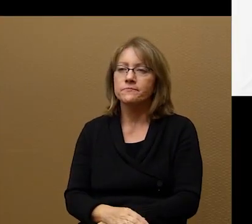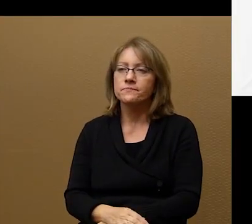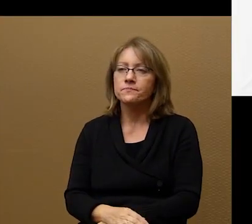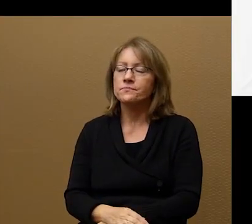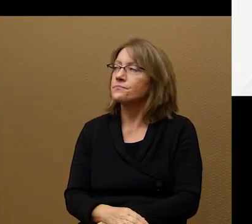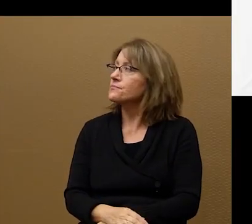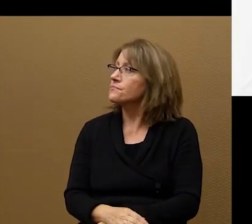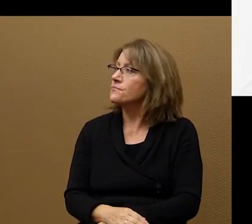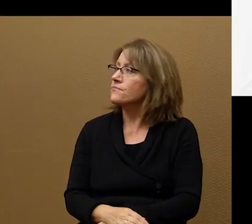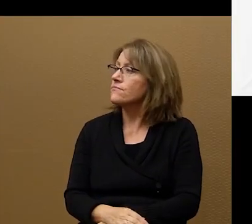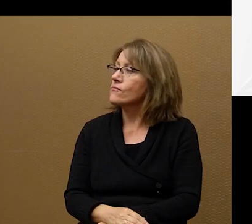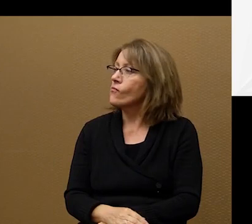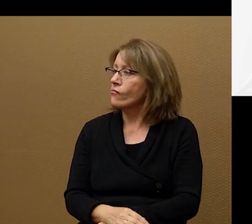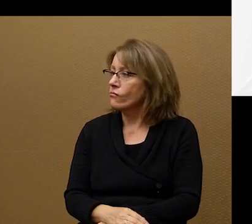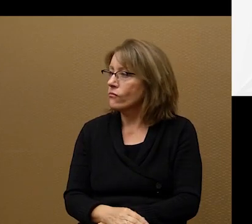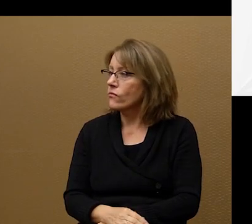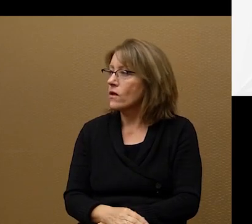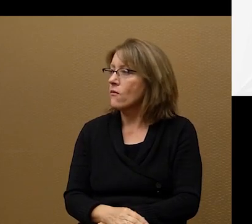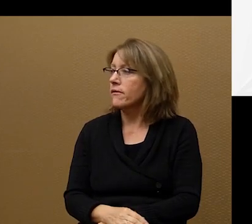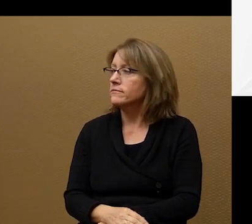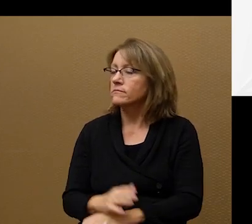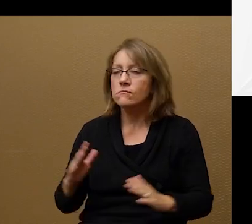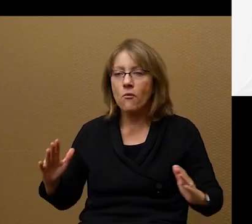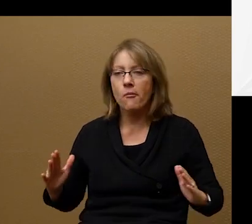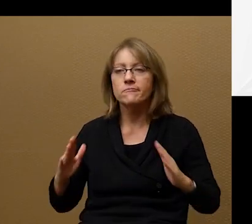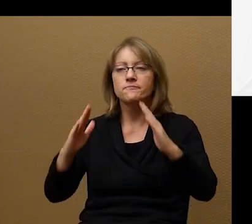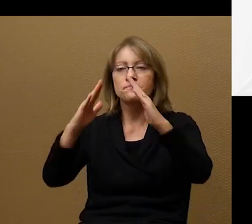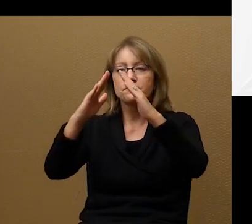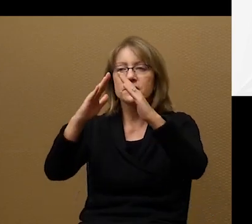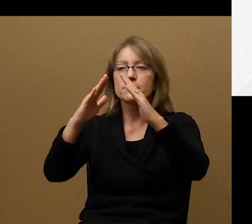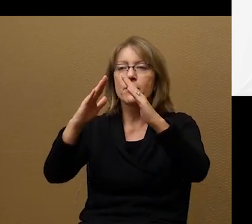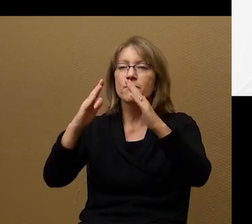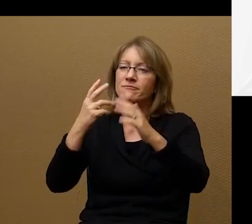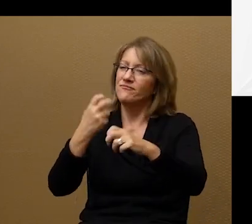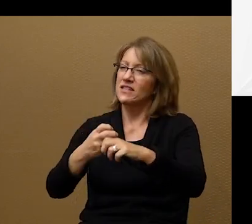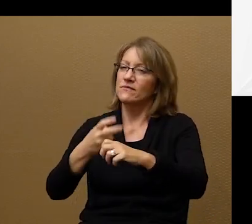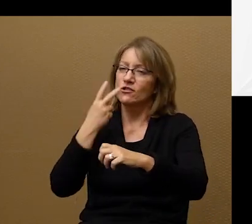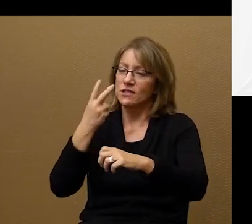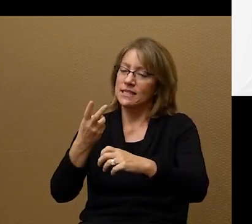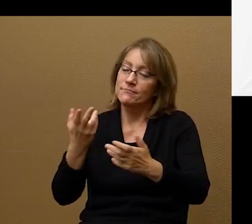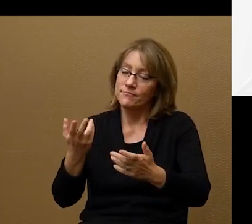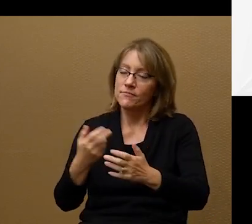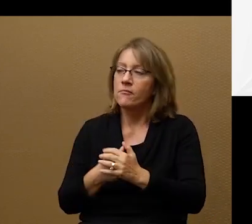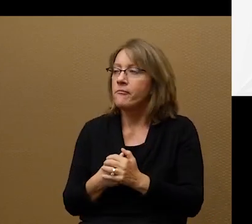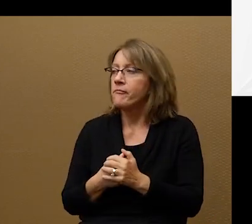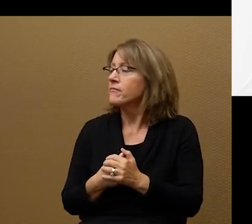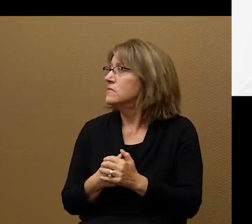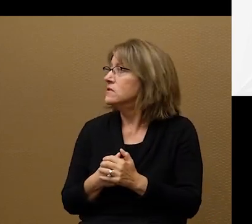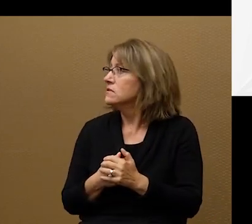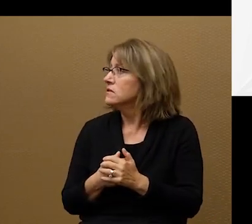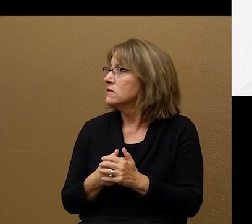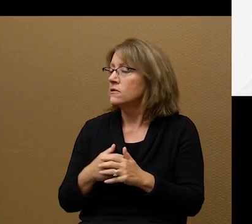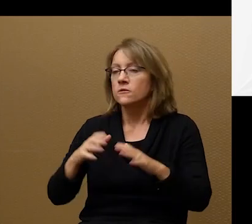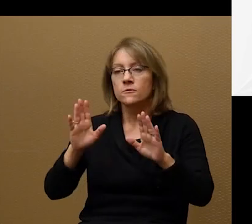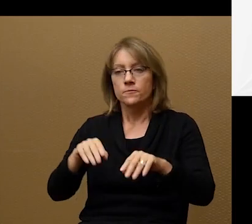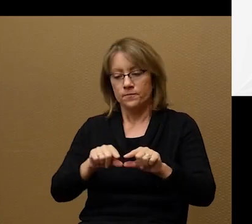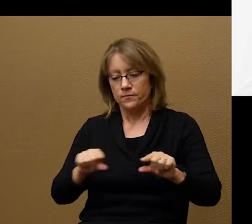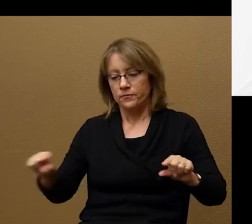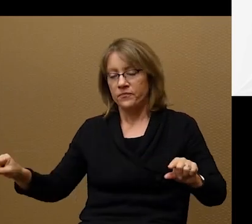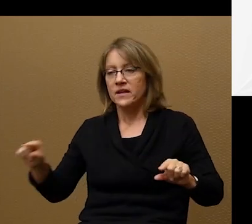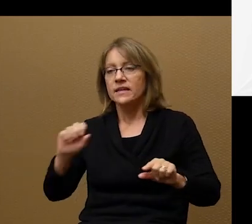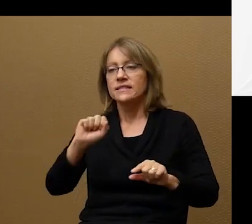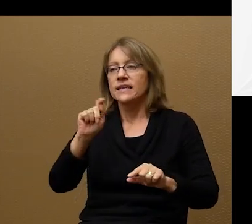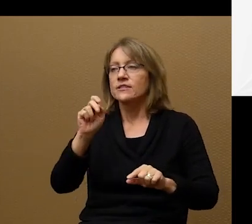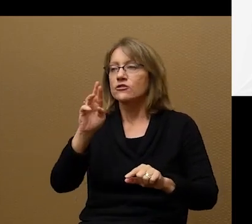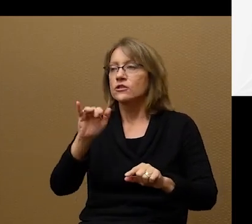All right, so this is the pyramid that you cannot see that I mentioned earlier, but basically the bottom is all the sensory